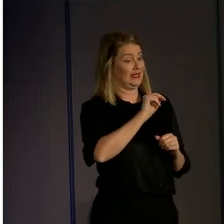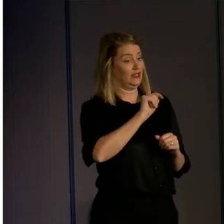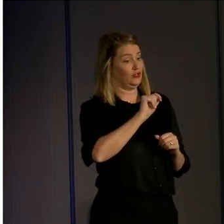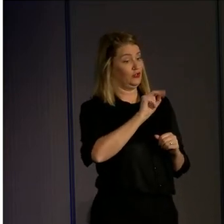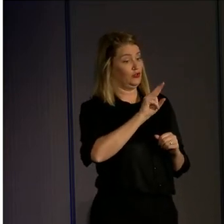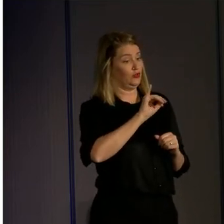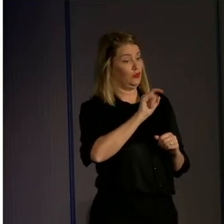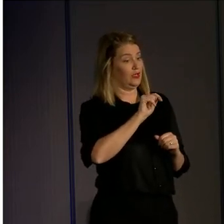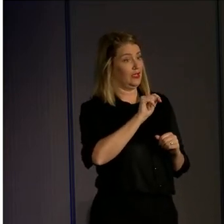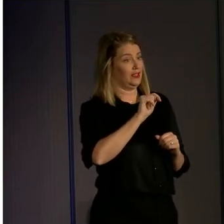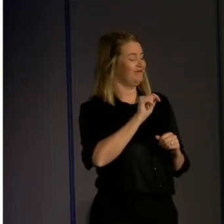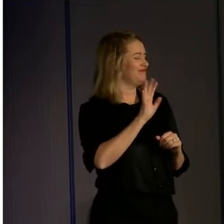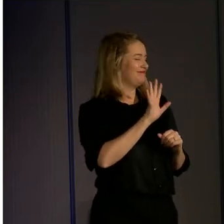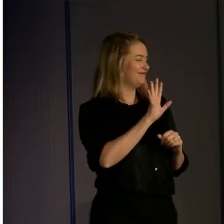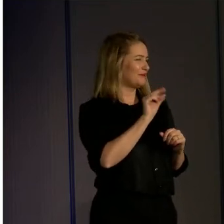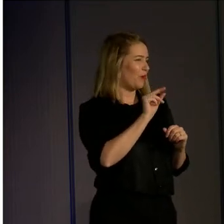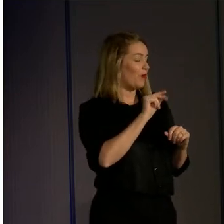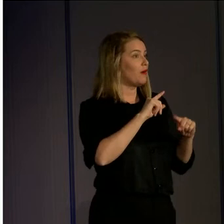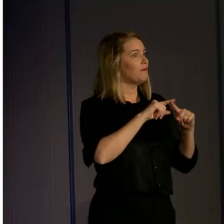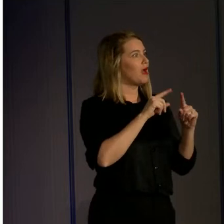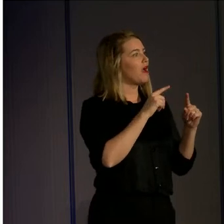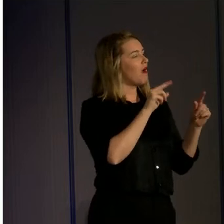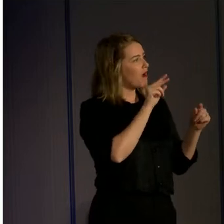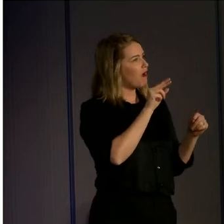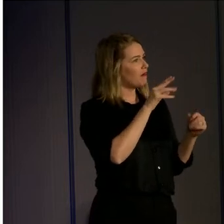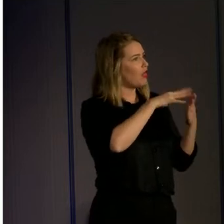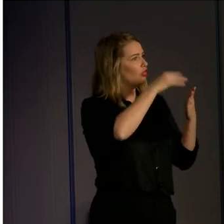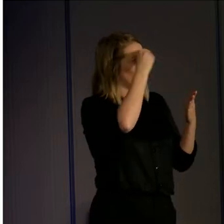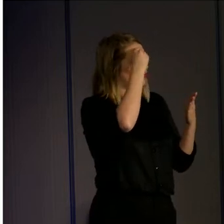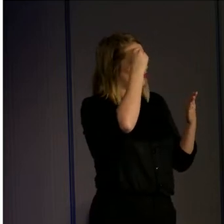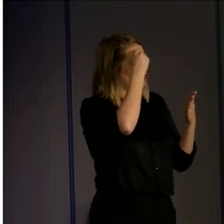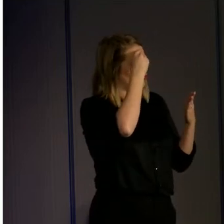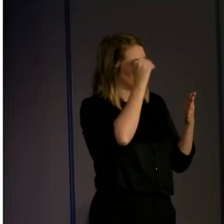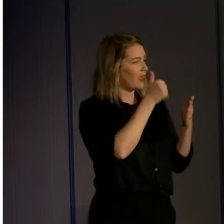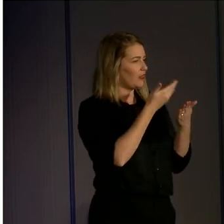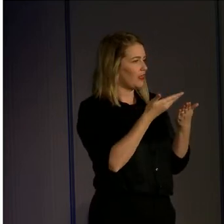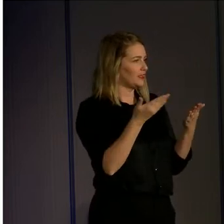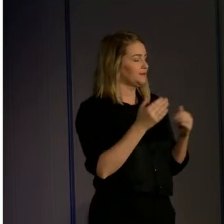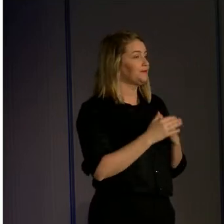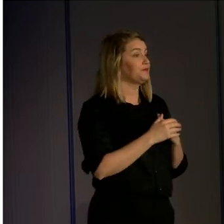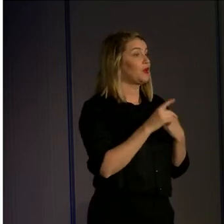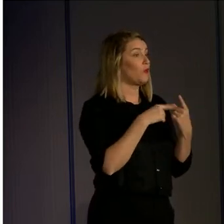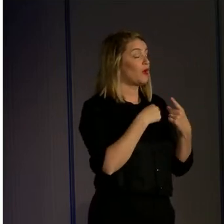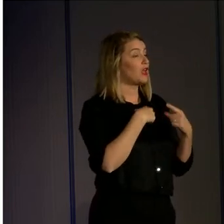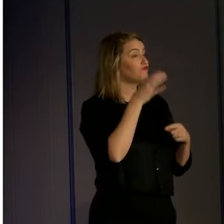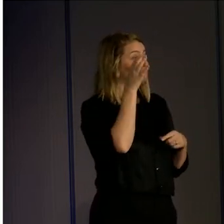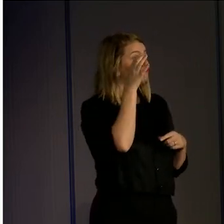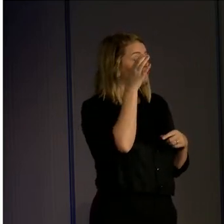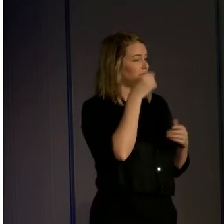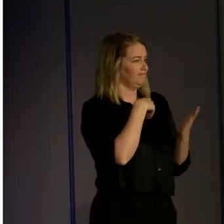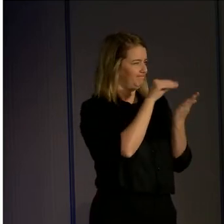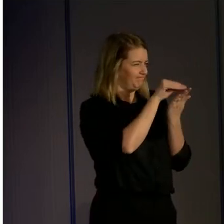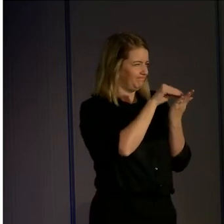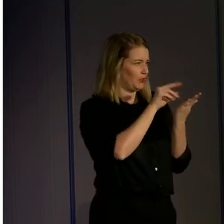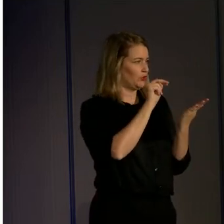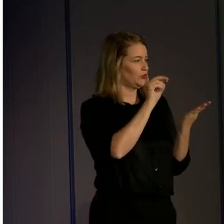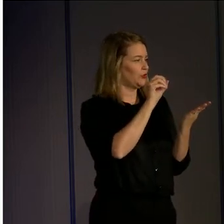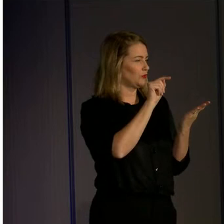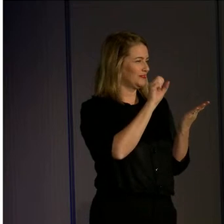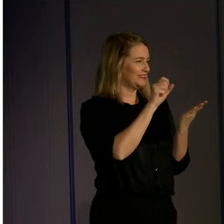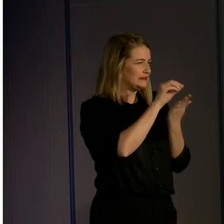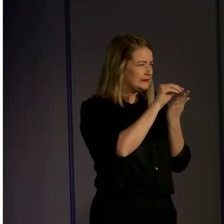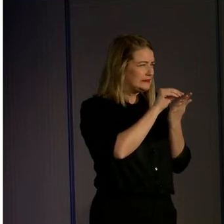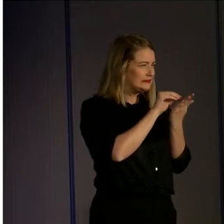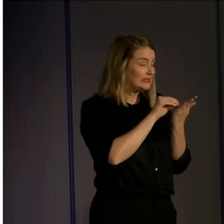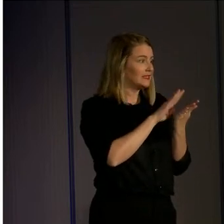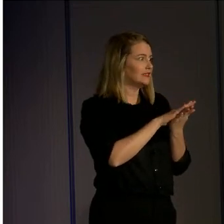broader range of knowledge. I take notes during the session, And one of the things that's nice about taking notes during sessions is you